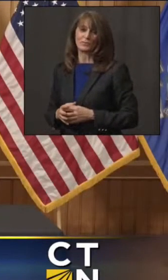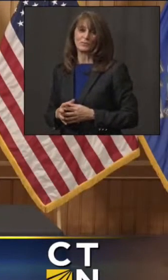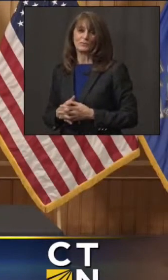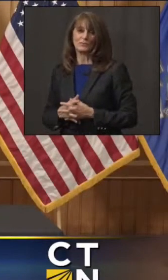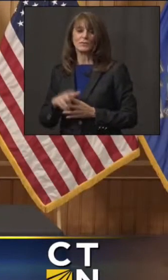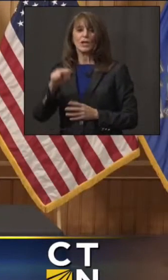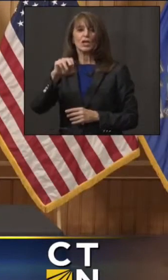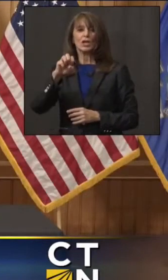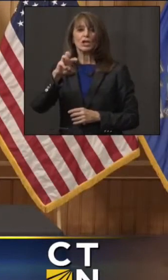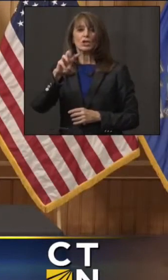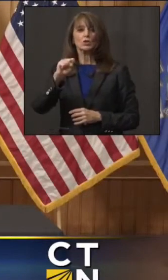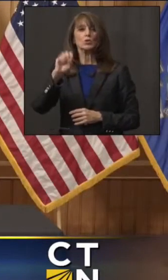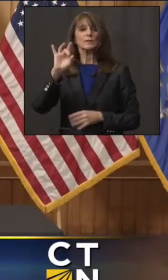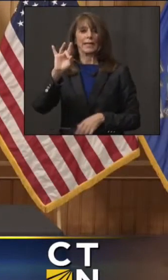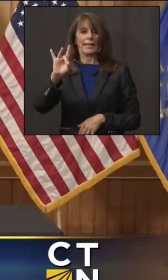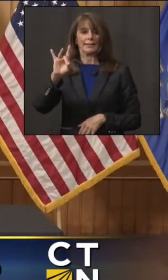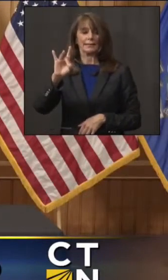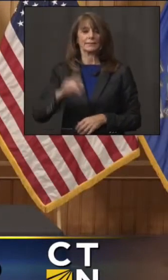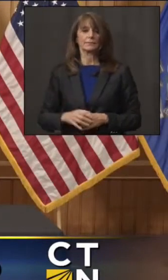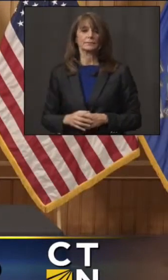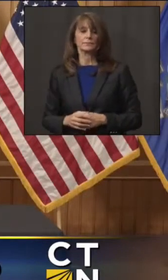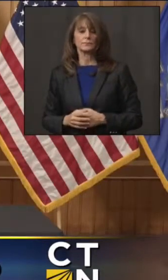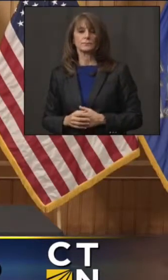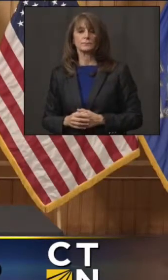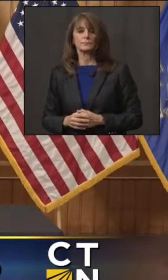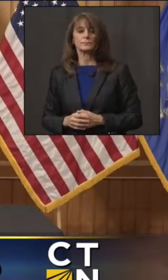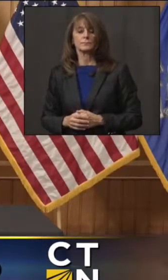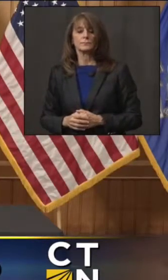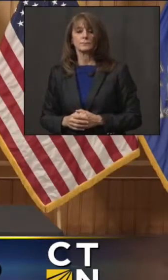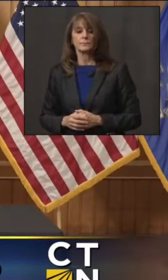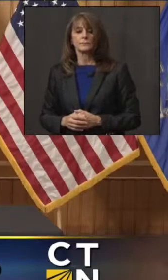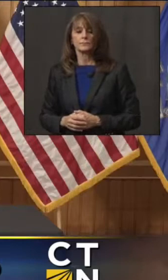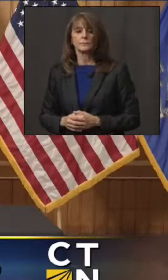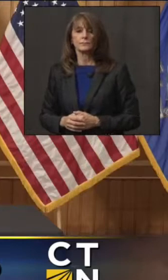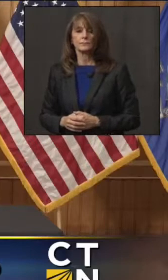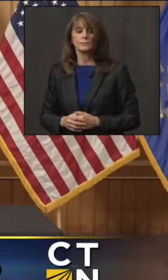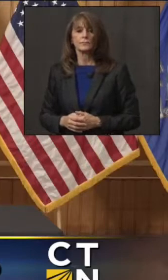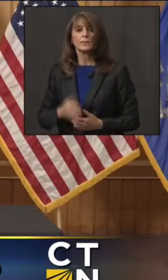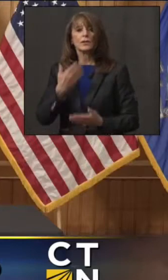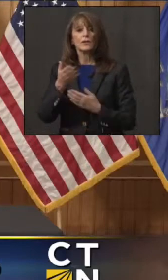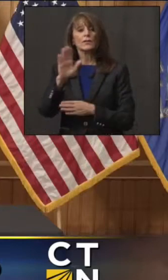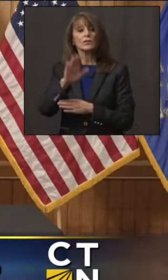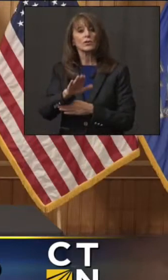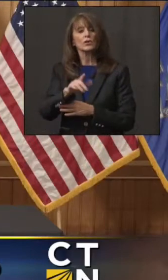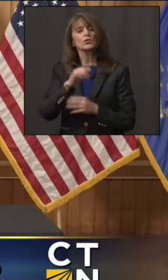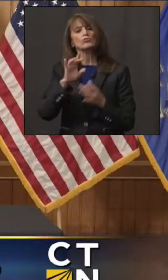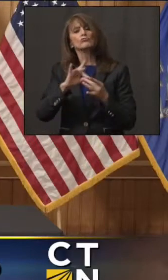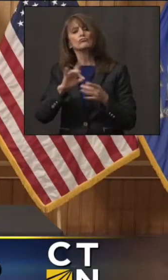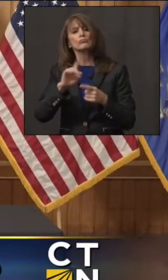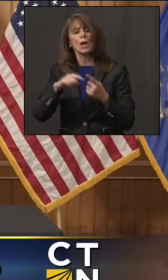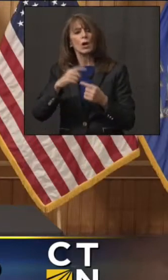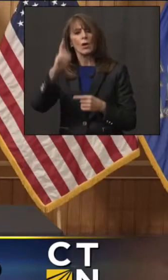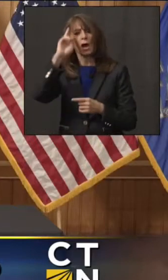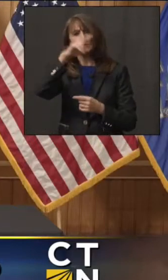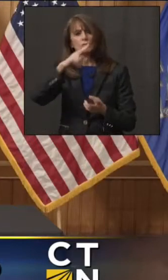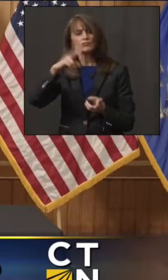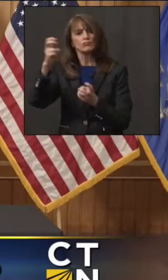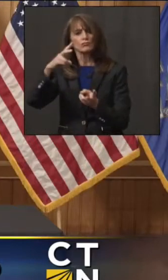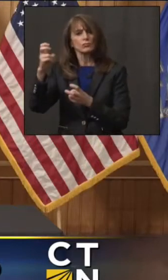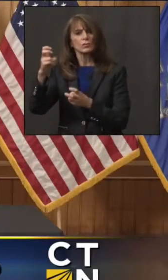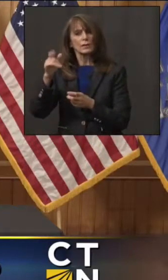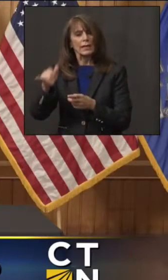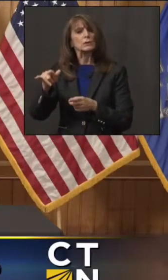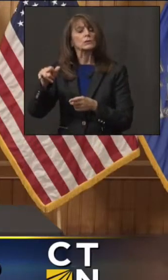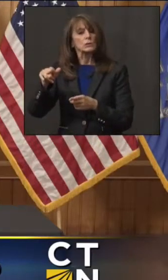News 8. Good afternoon, everyone. Governor, you mentioned the hospitalizations as being kind of that next